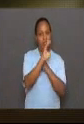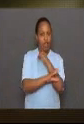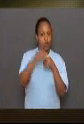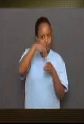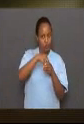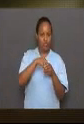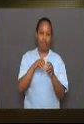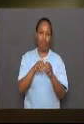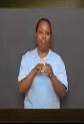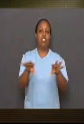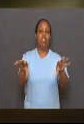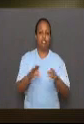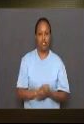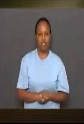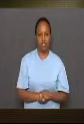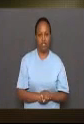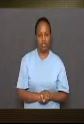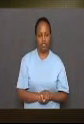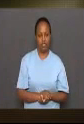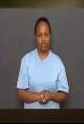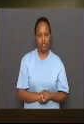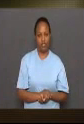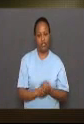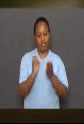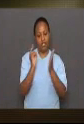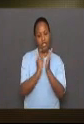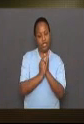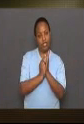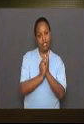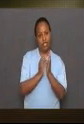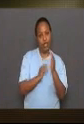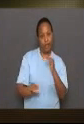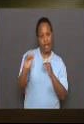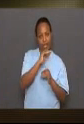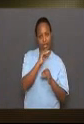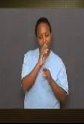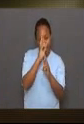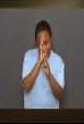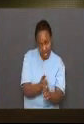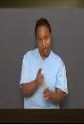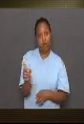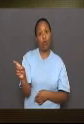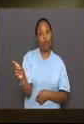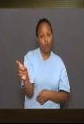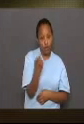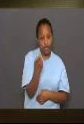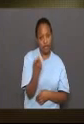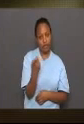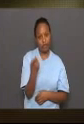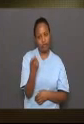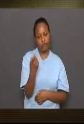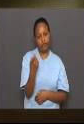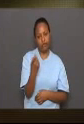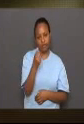nation. If the supremacy of the Constitution is respected, then the